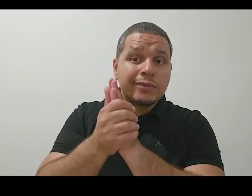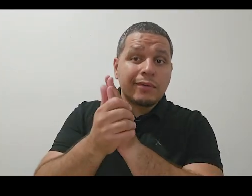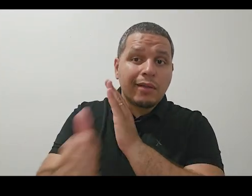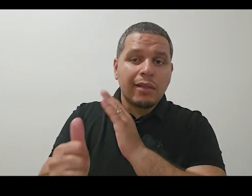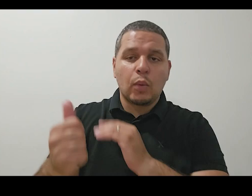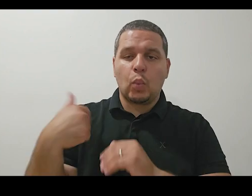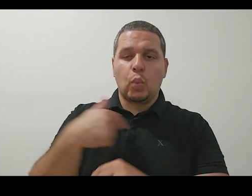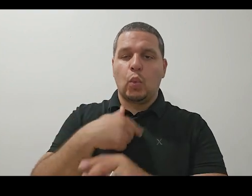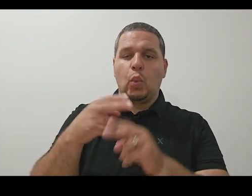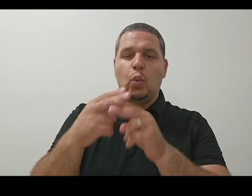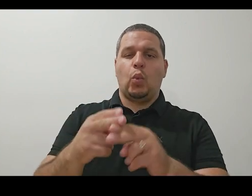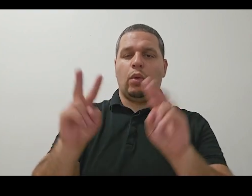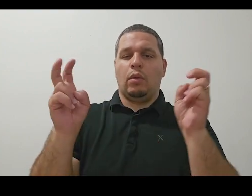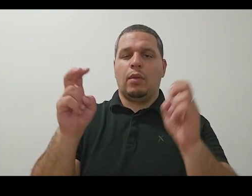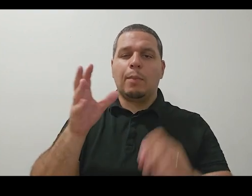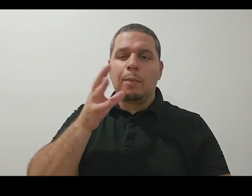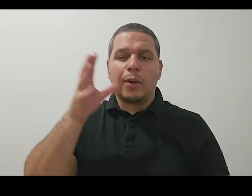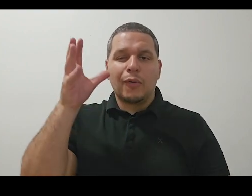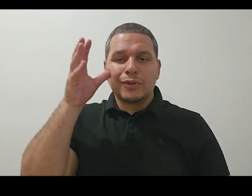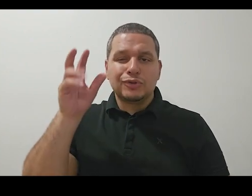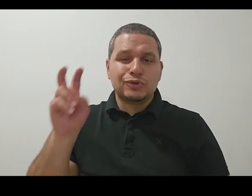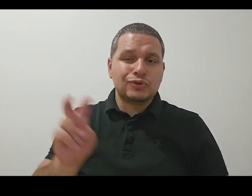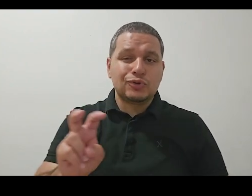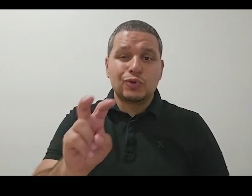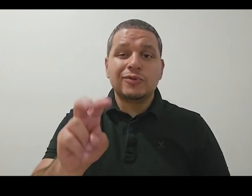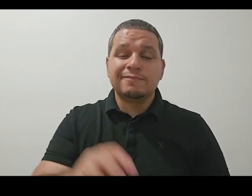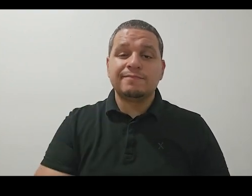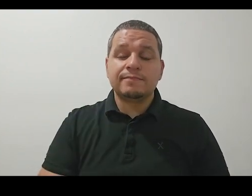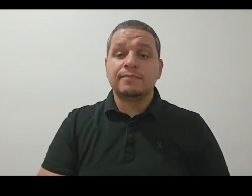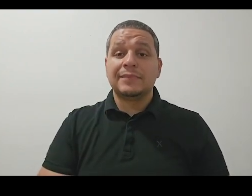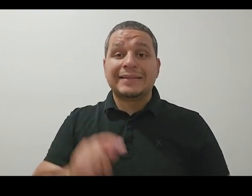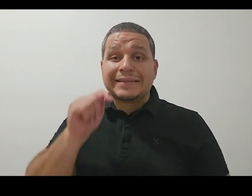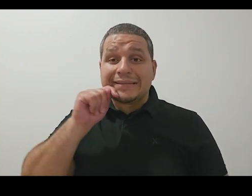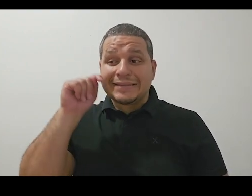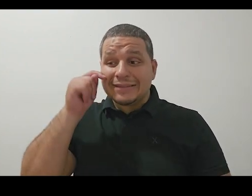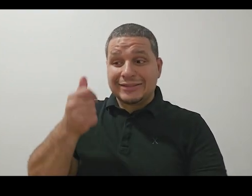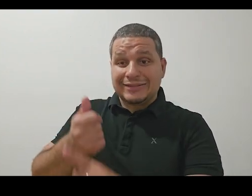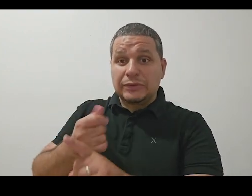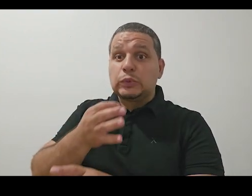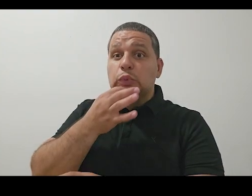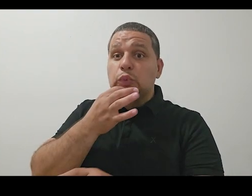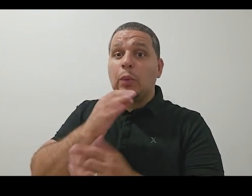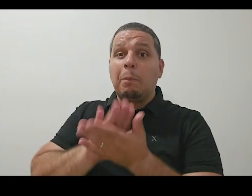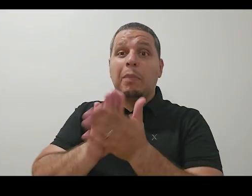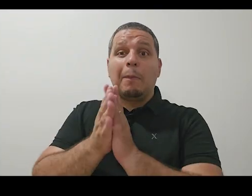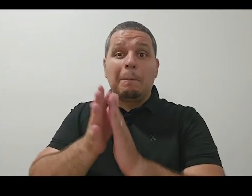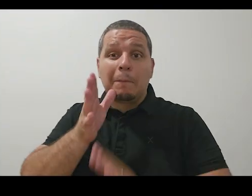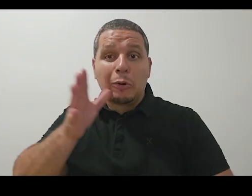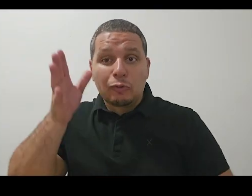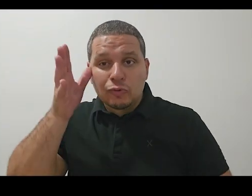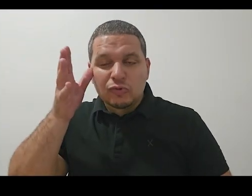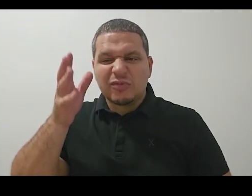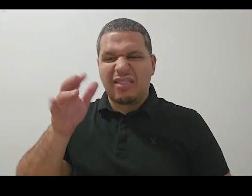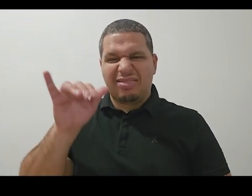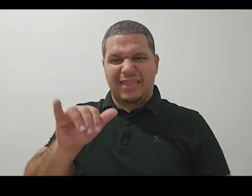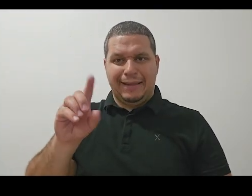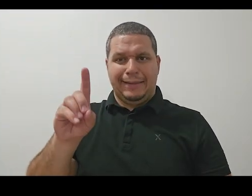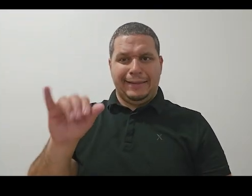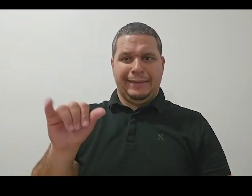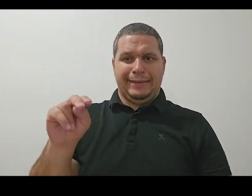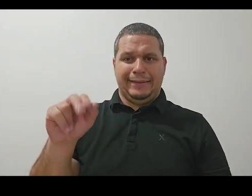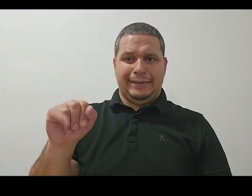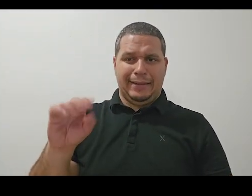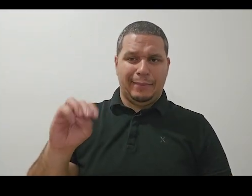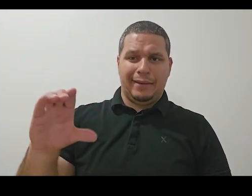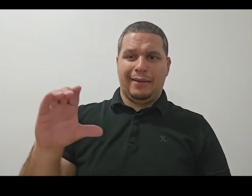parenting journey, teens that are about to become parents, and that dynamic, working with them. I've